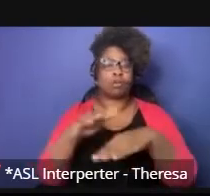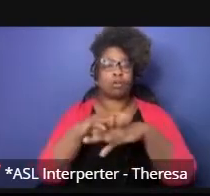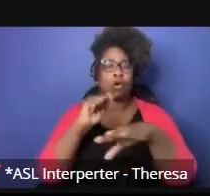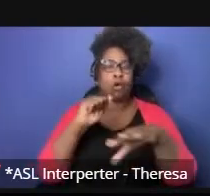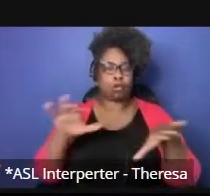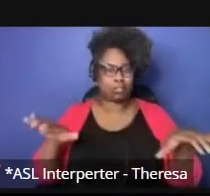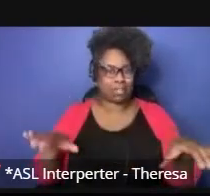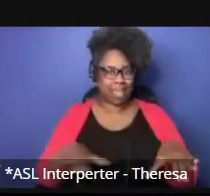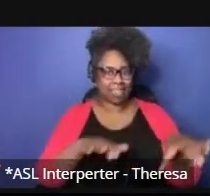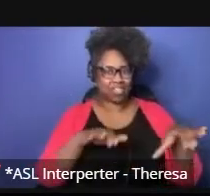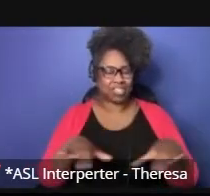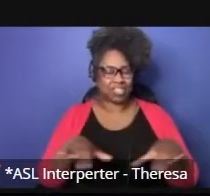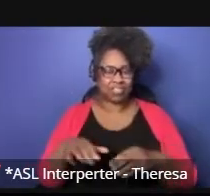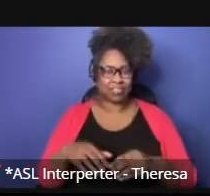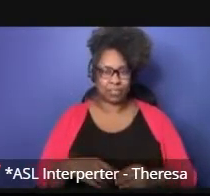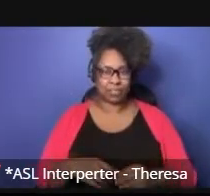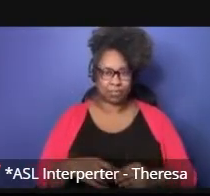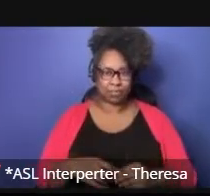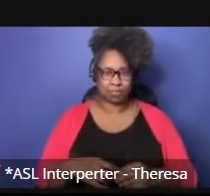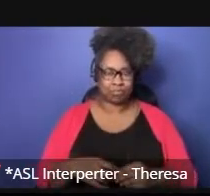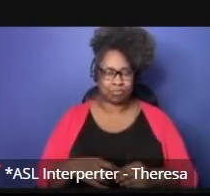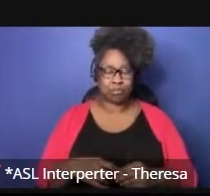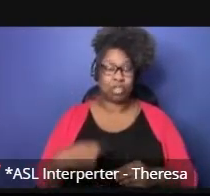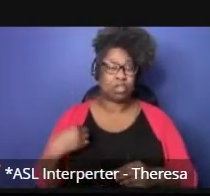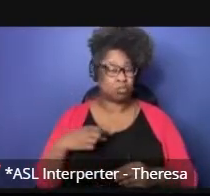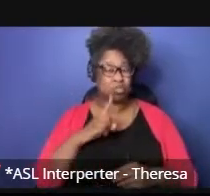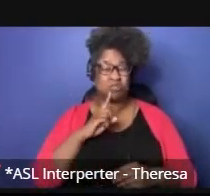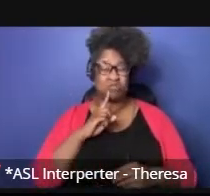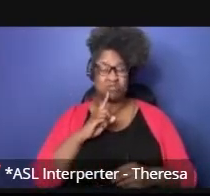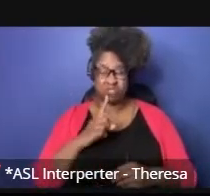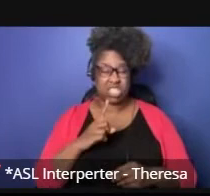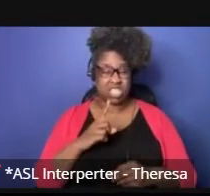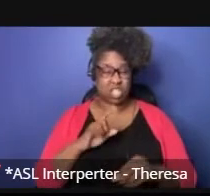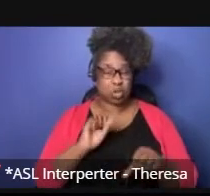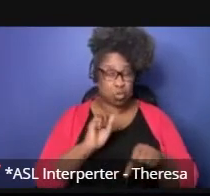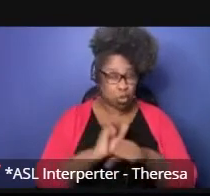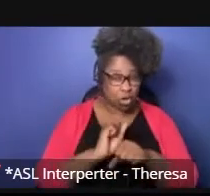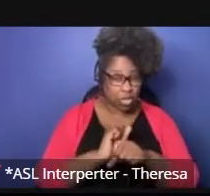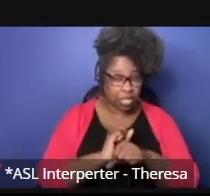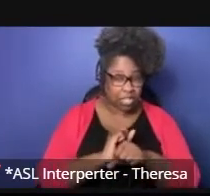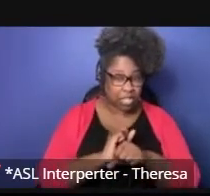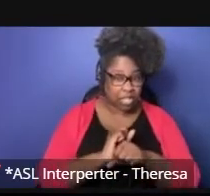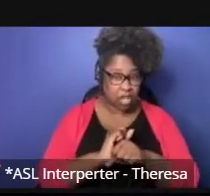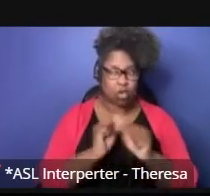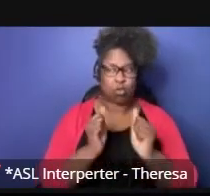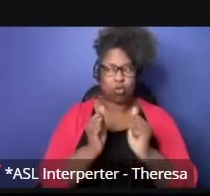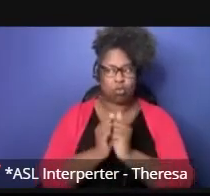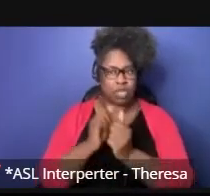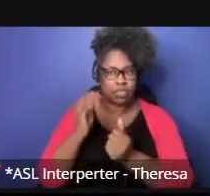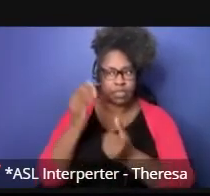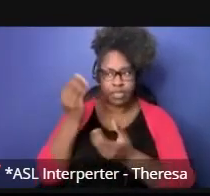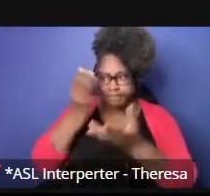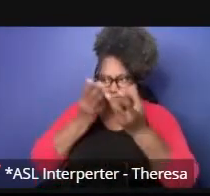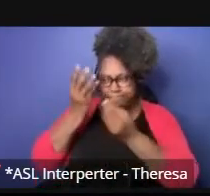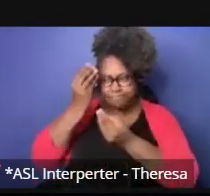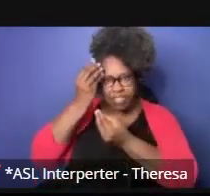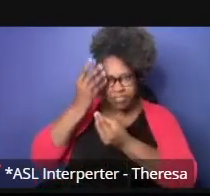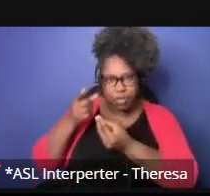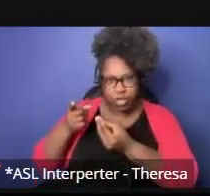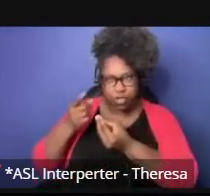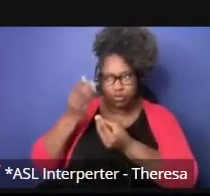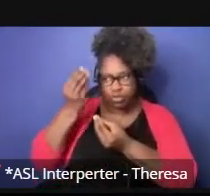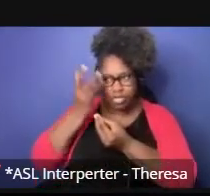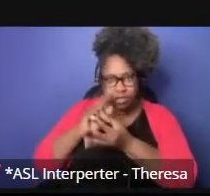because we're really working from what you said was important to you. And so we want to